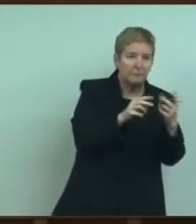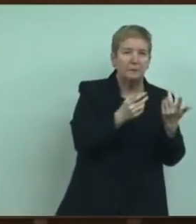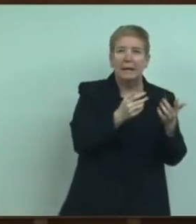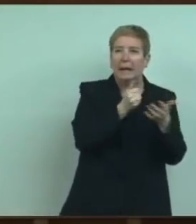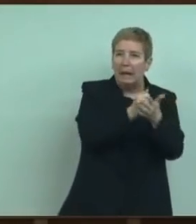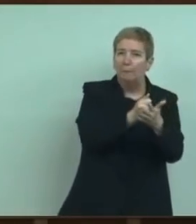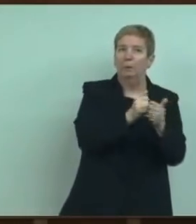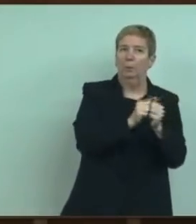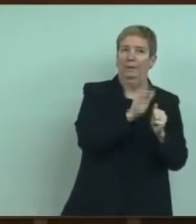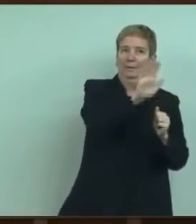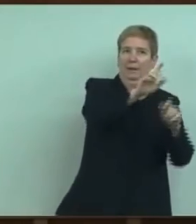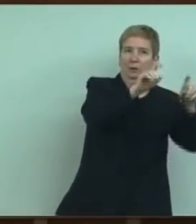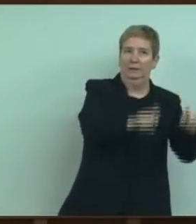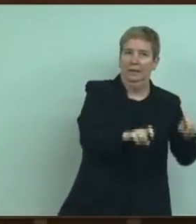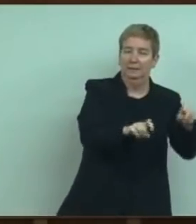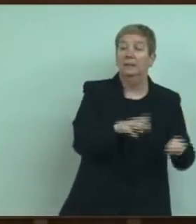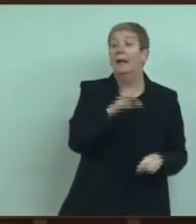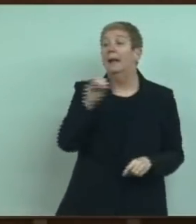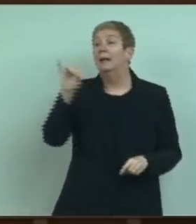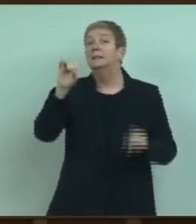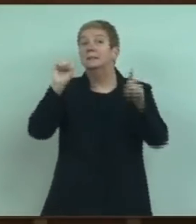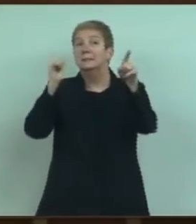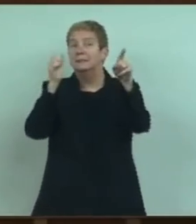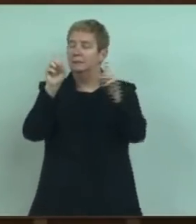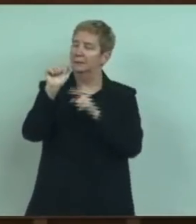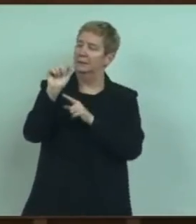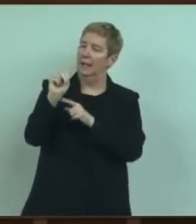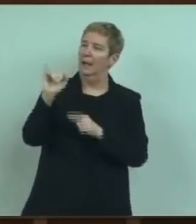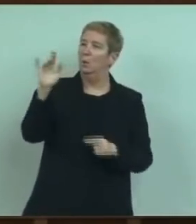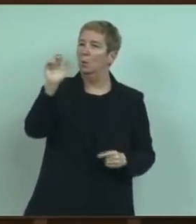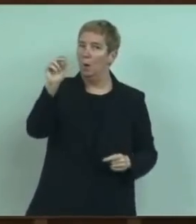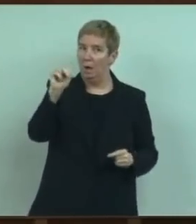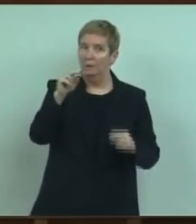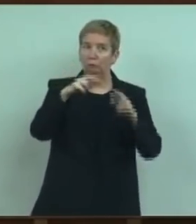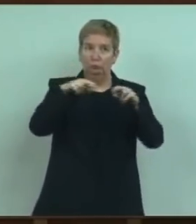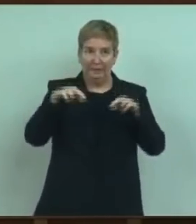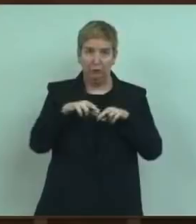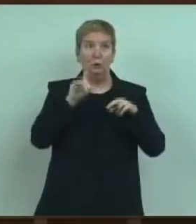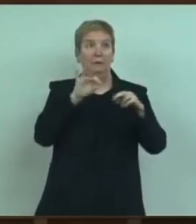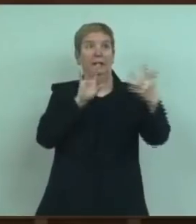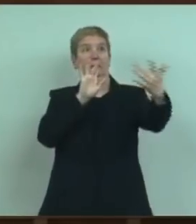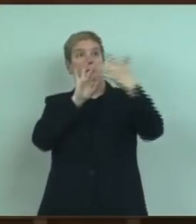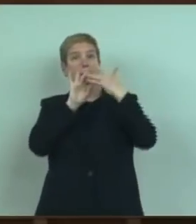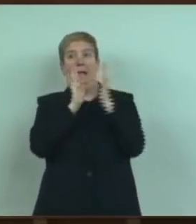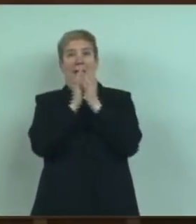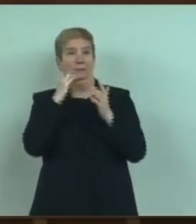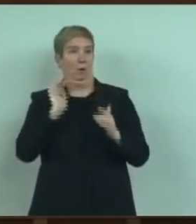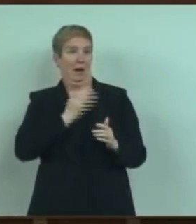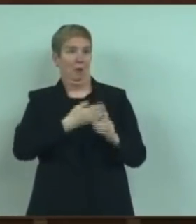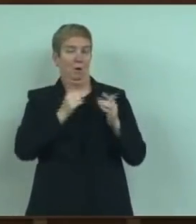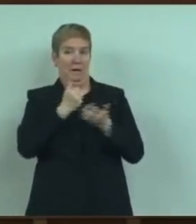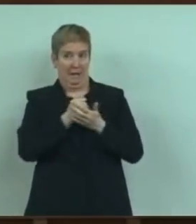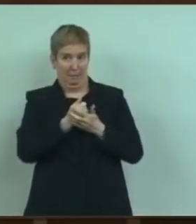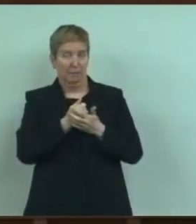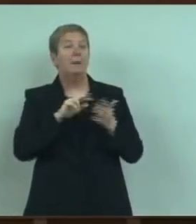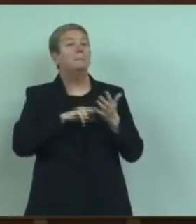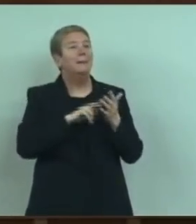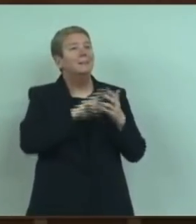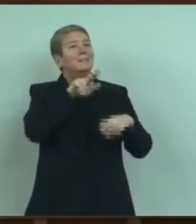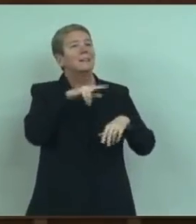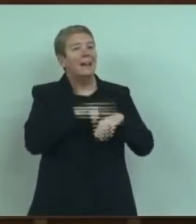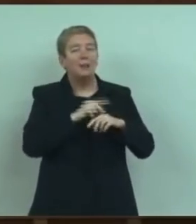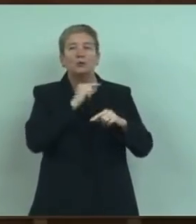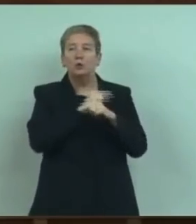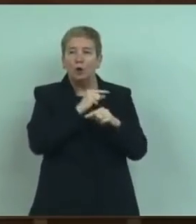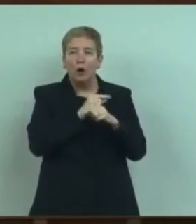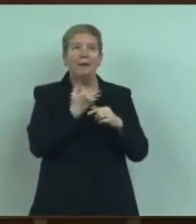San Juan Regional did reach out to the Department of Health and ask for assistance this week. And so the National Guard makes 2 trips to San